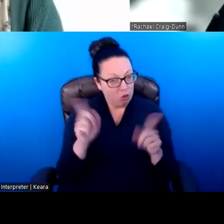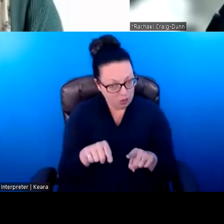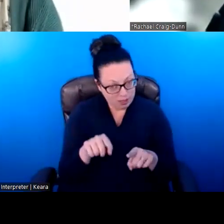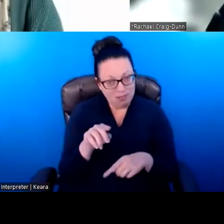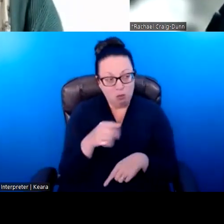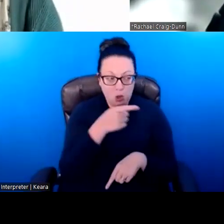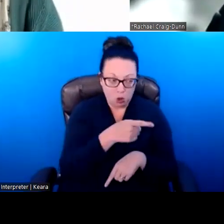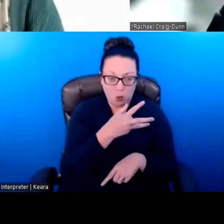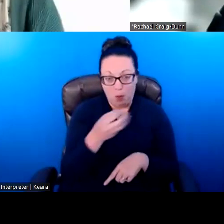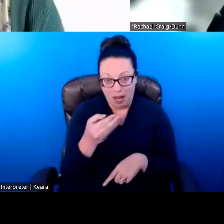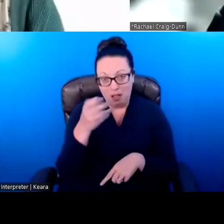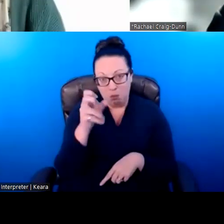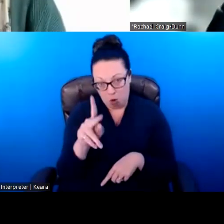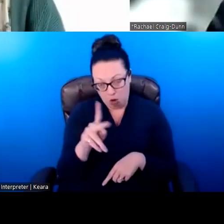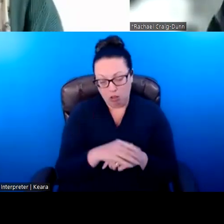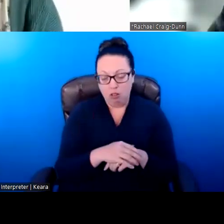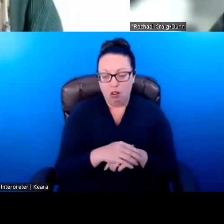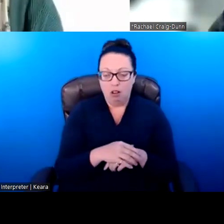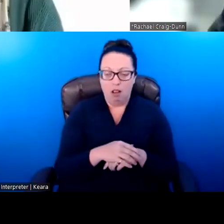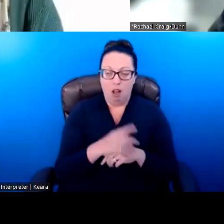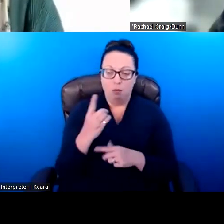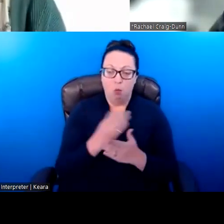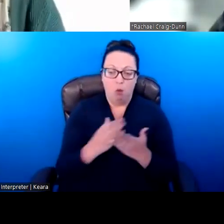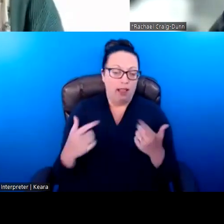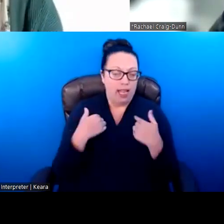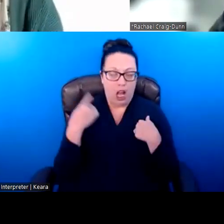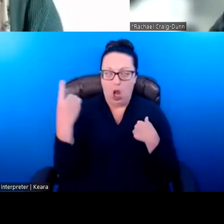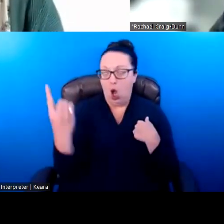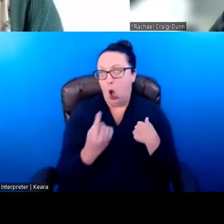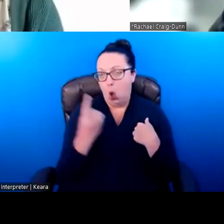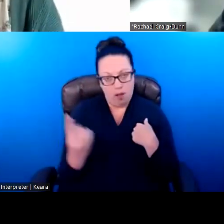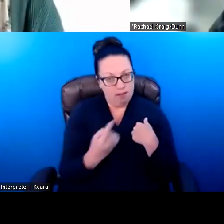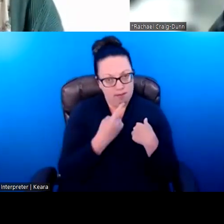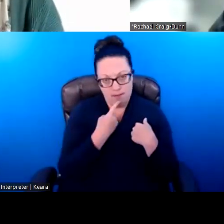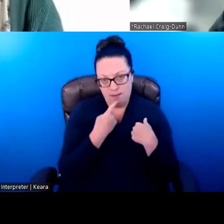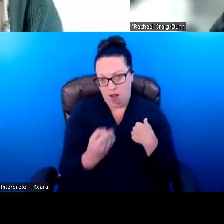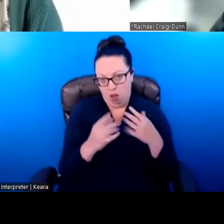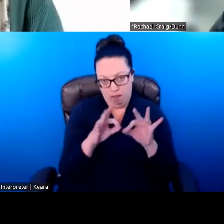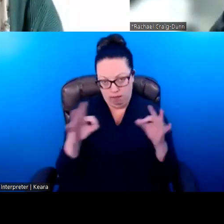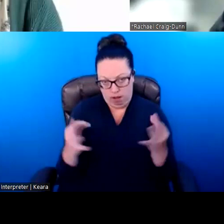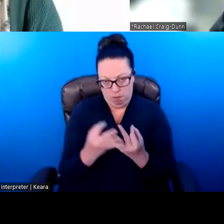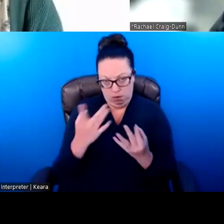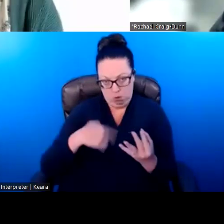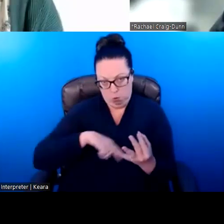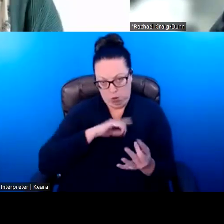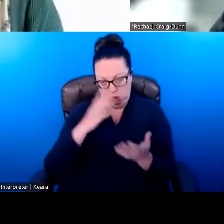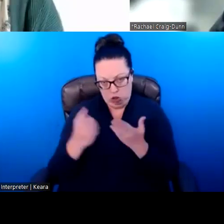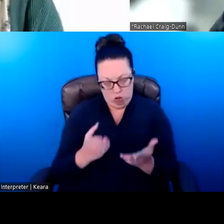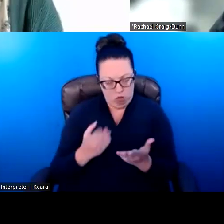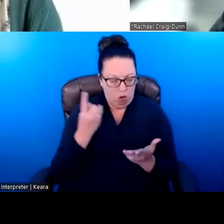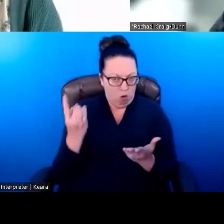as well. The one thing that I always say to the families that we serve is